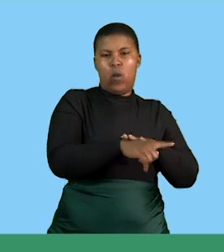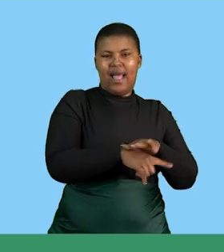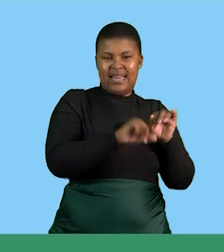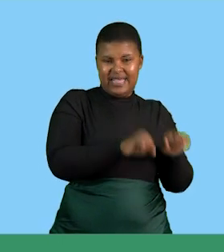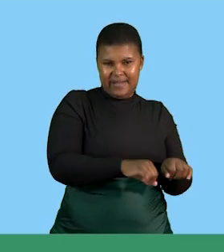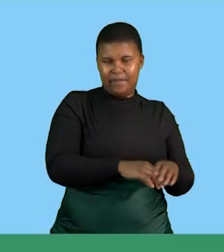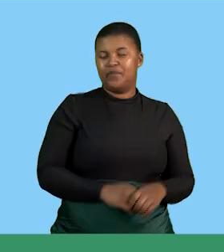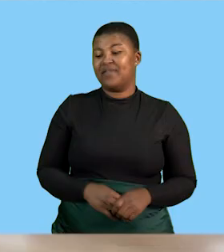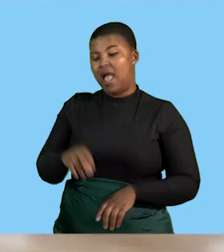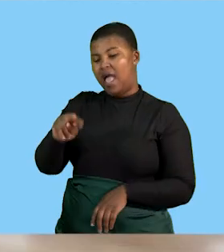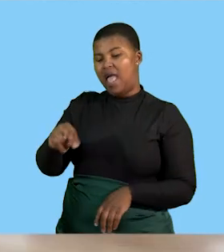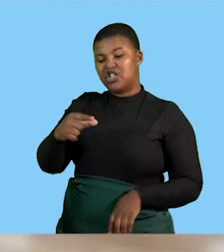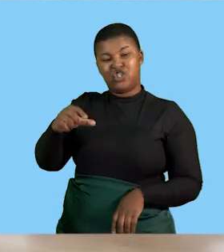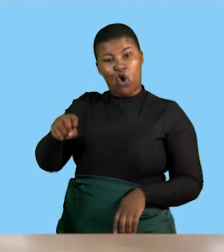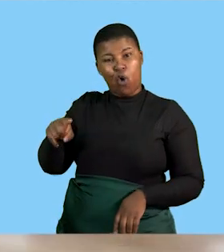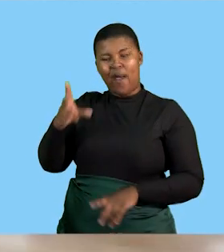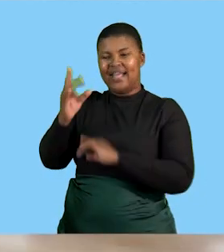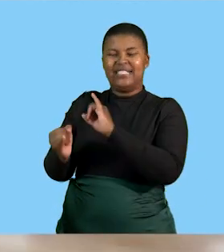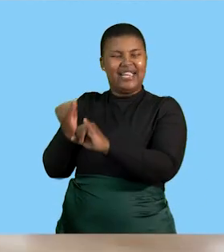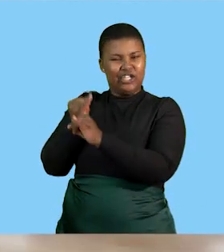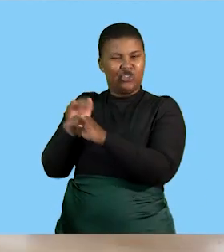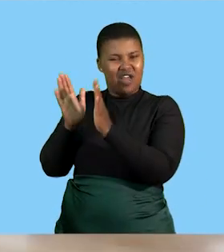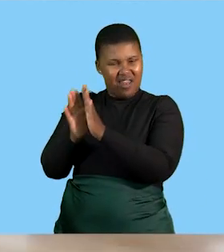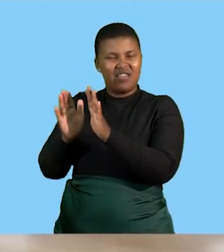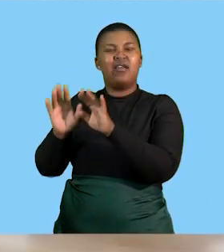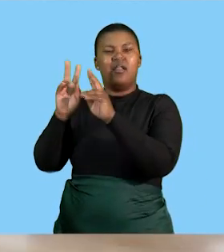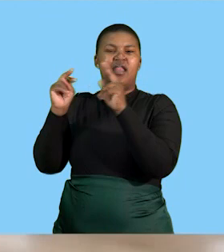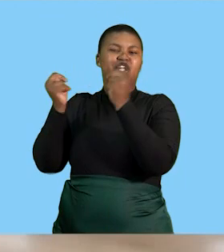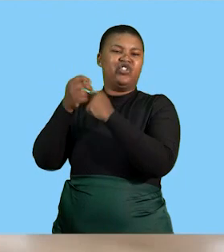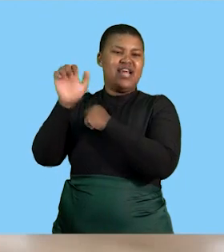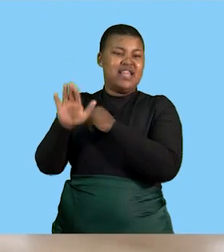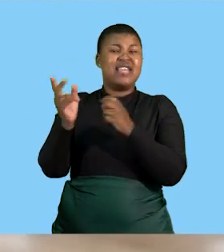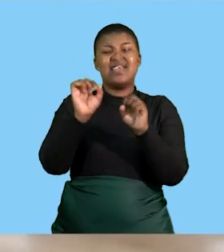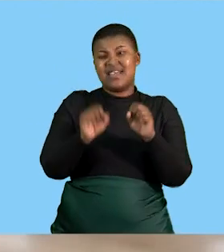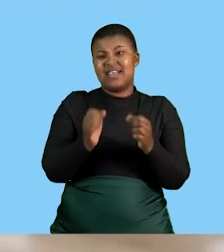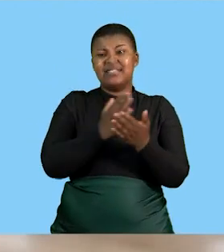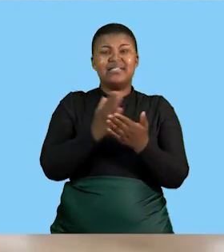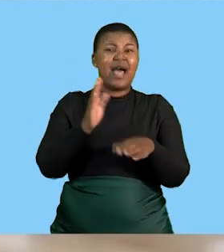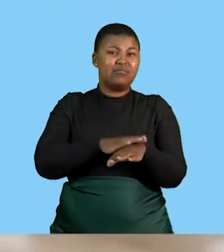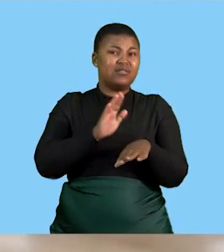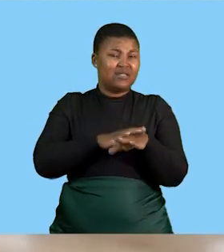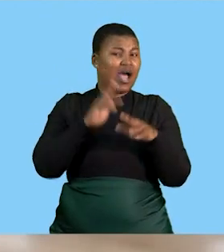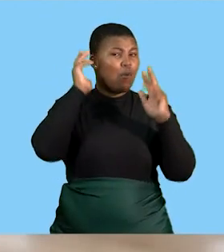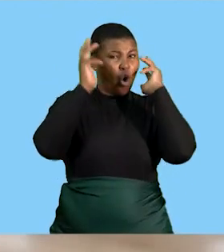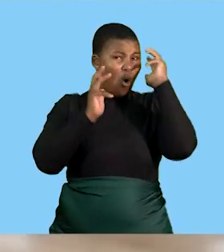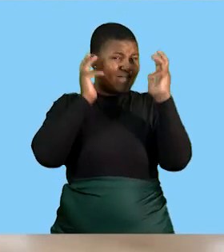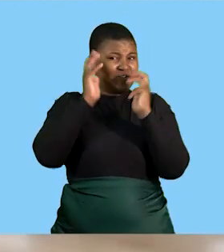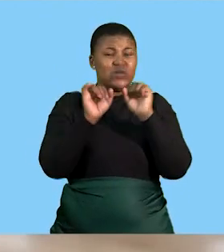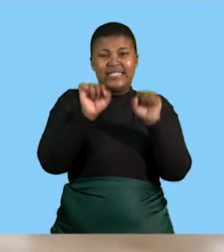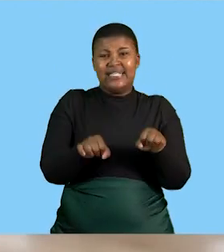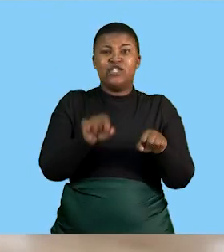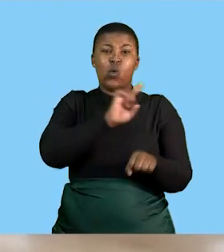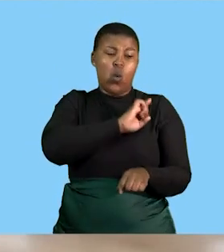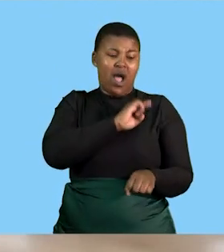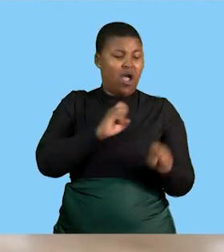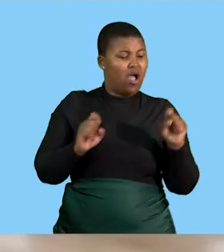and internationally. So it can be quite confusing because CBOs and NGOs have the same aim, and